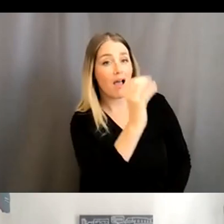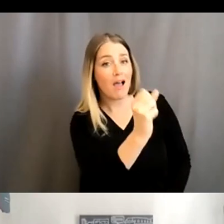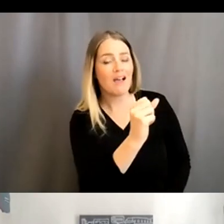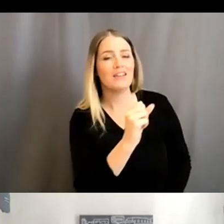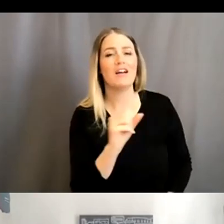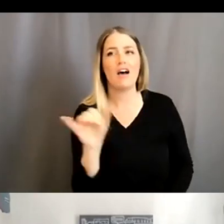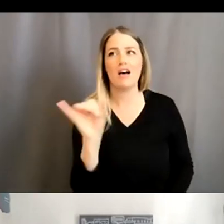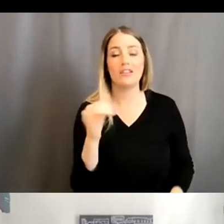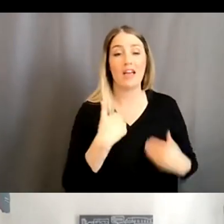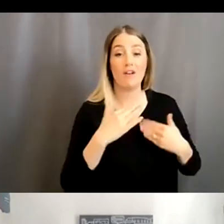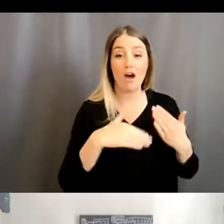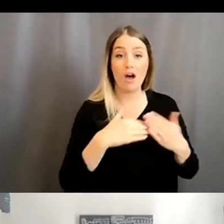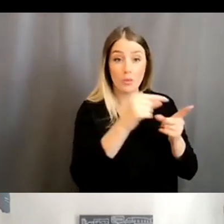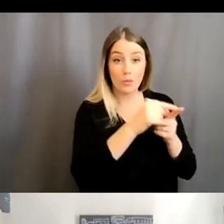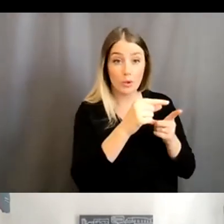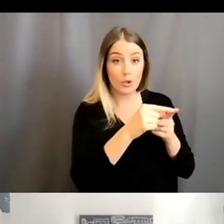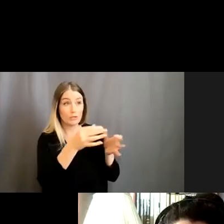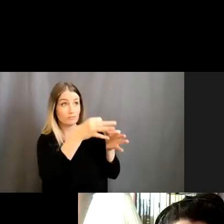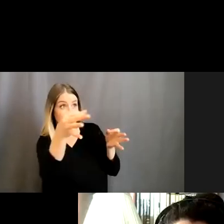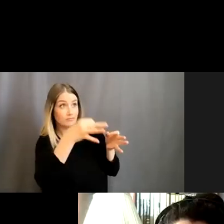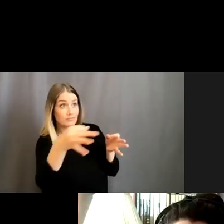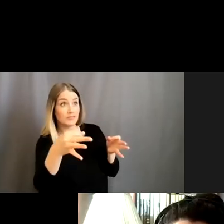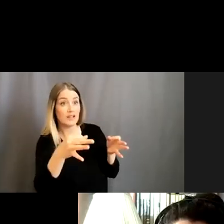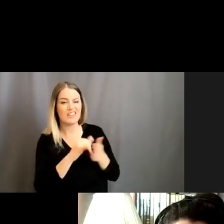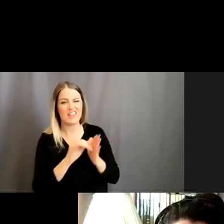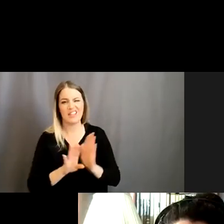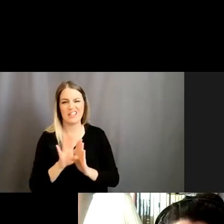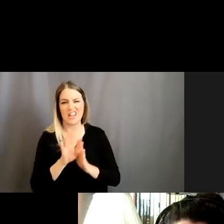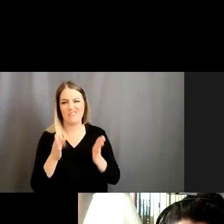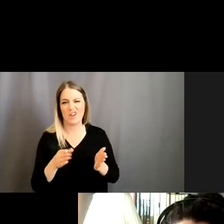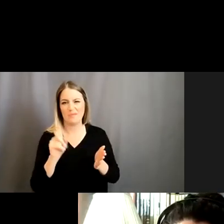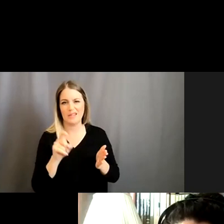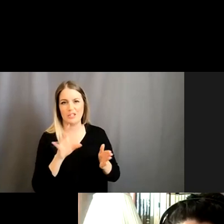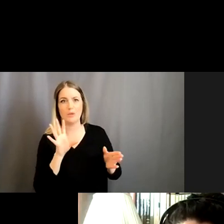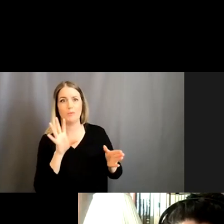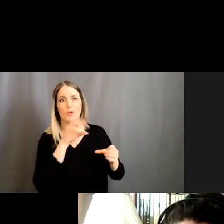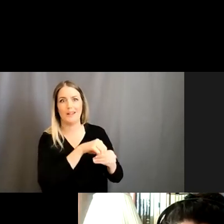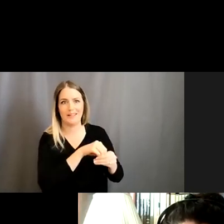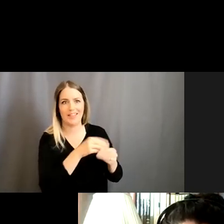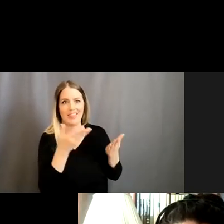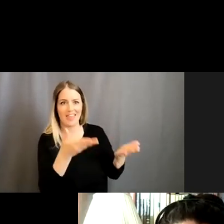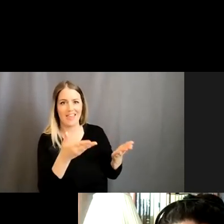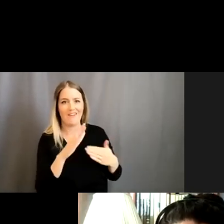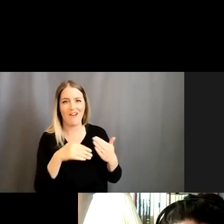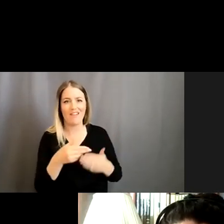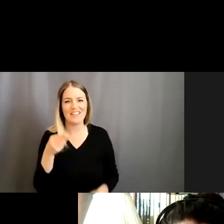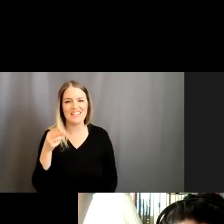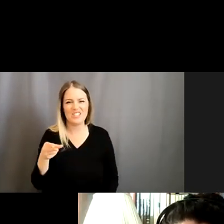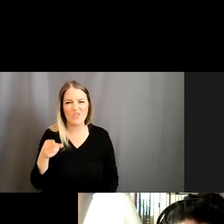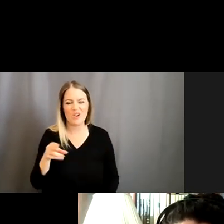have all the words that the developer needs to put in there, you know, all the historical